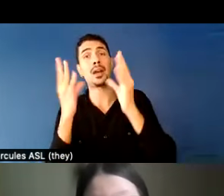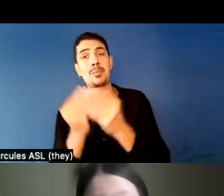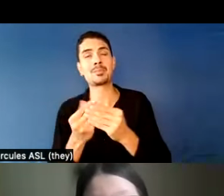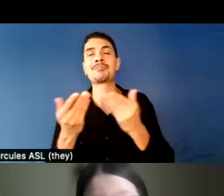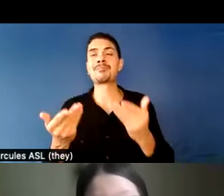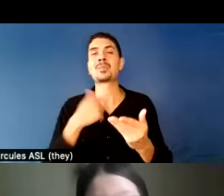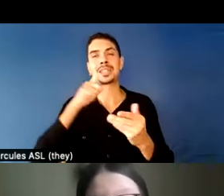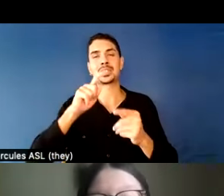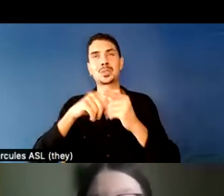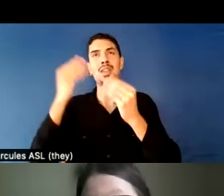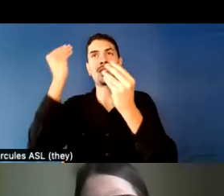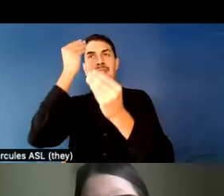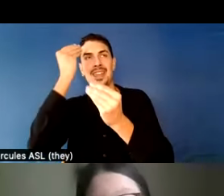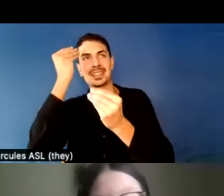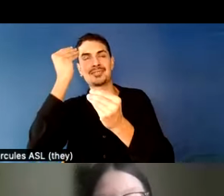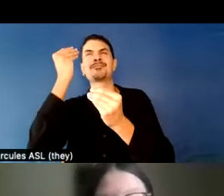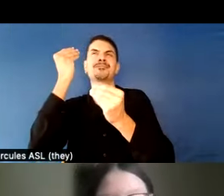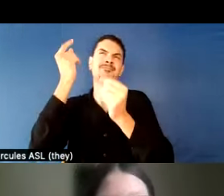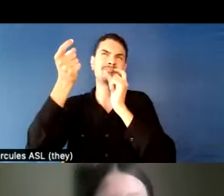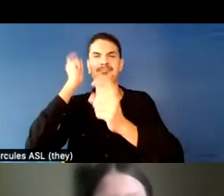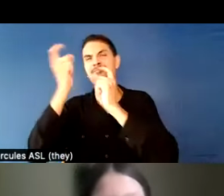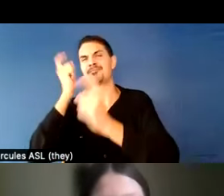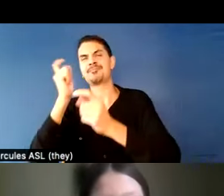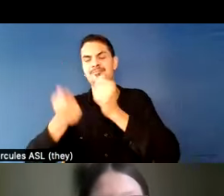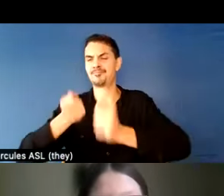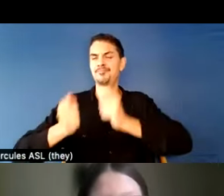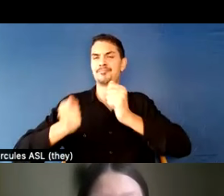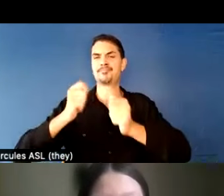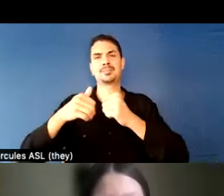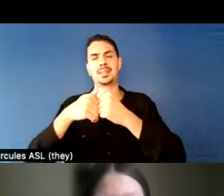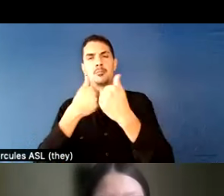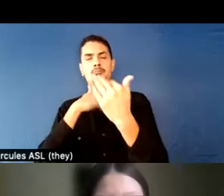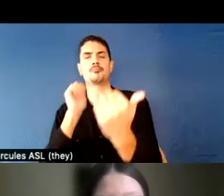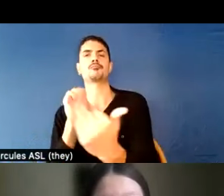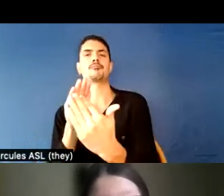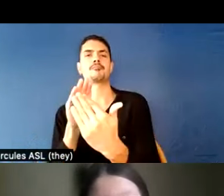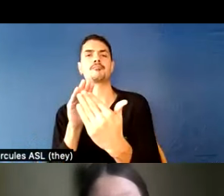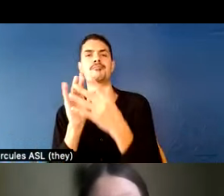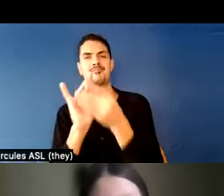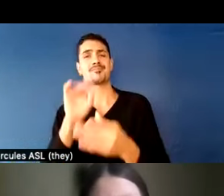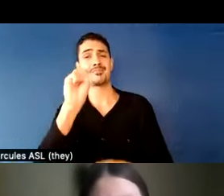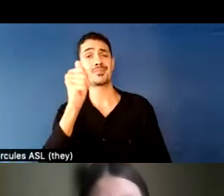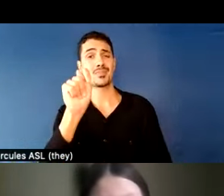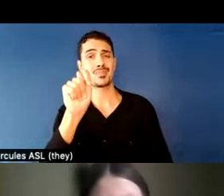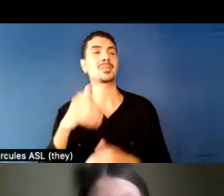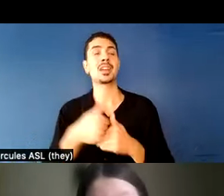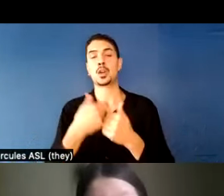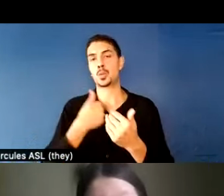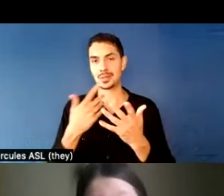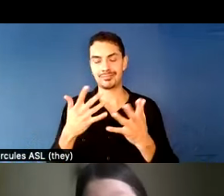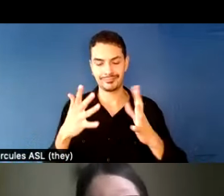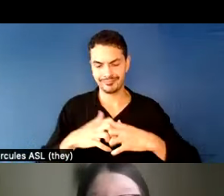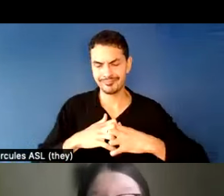be rethinking what we're doing as SARTs, and the way that we're talking about them were